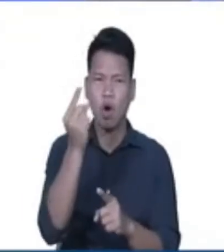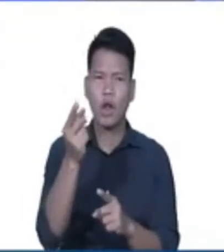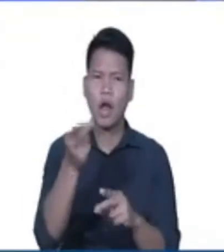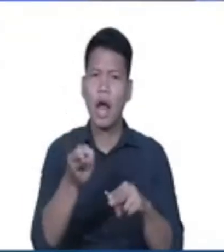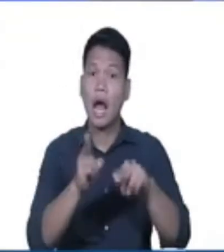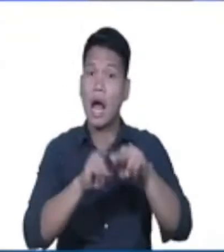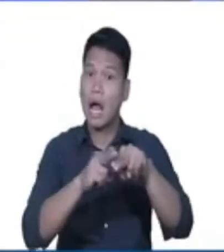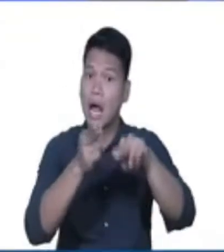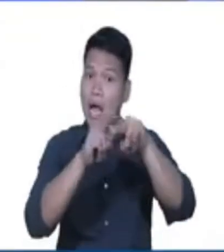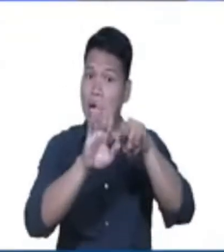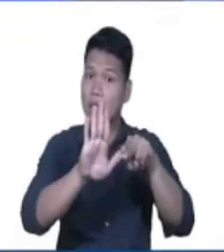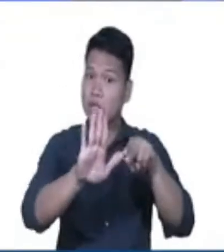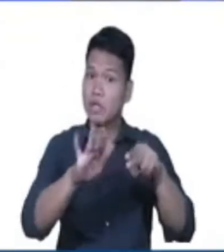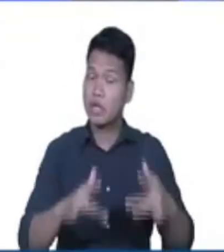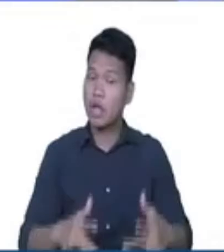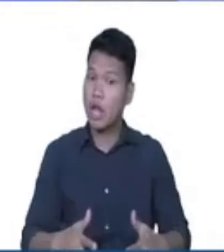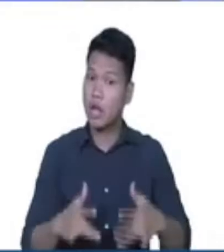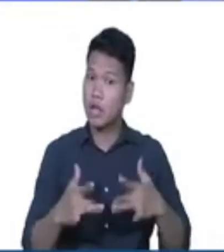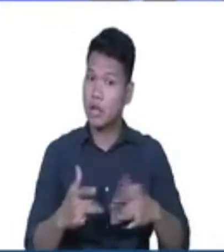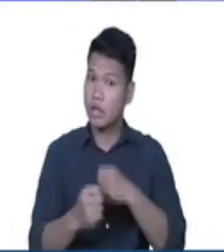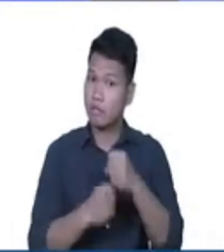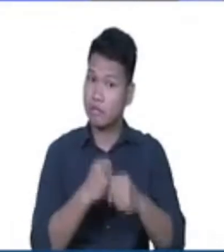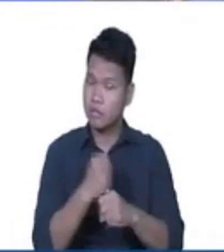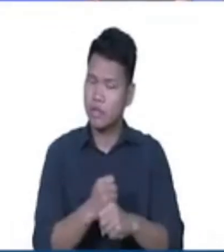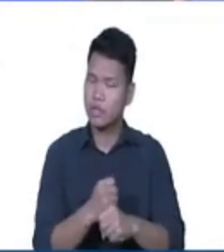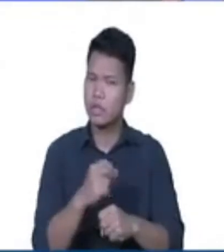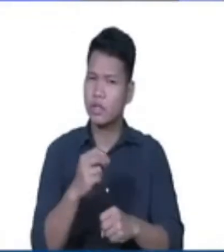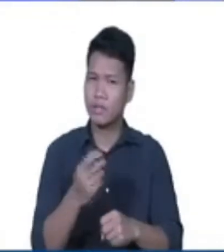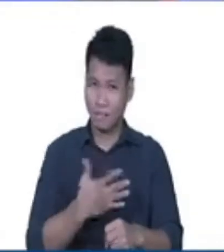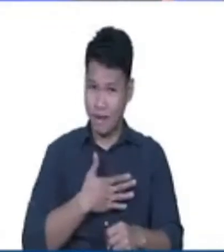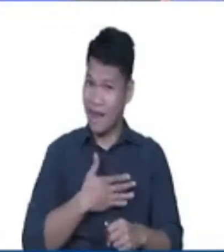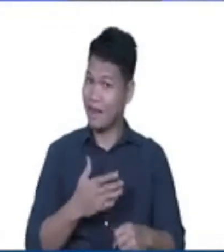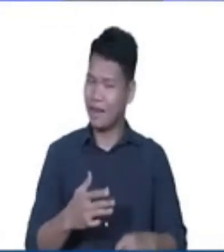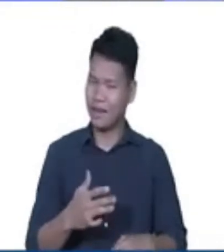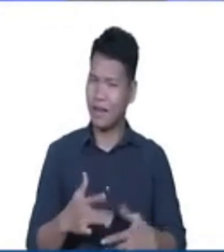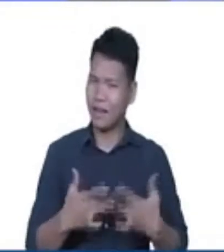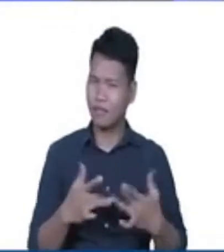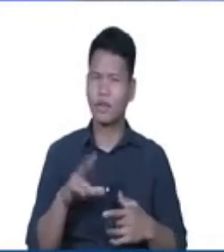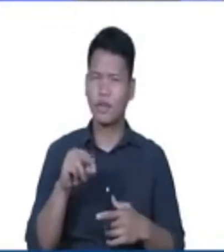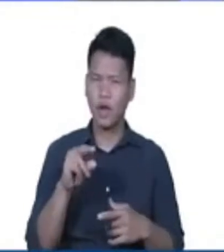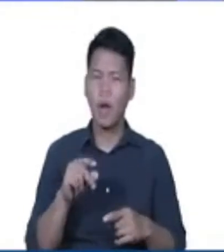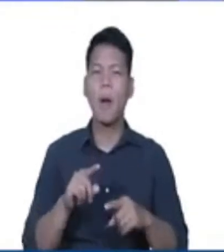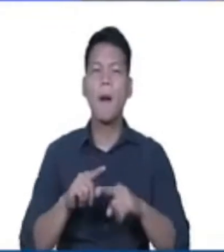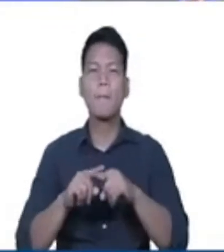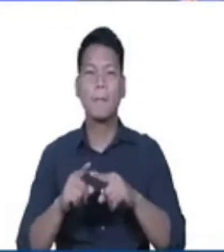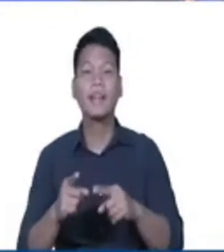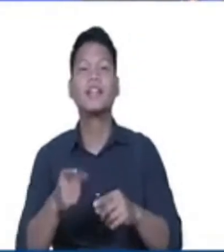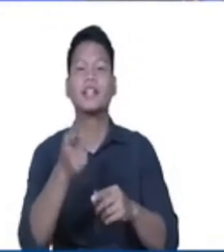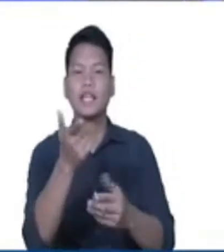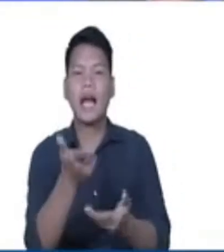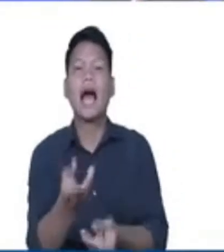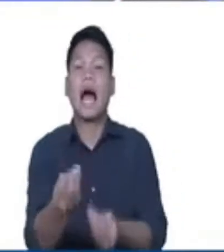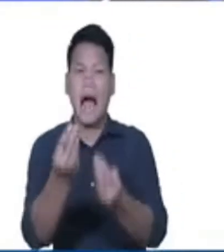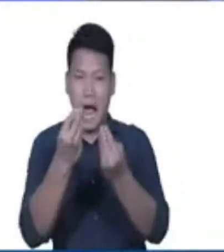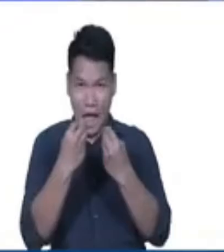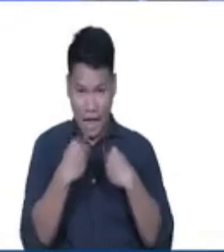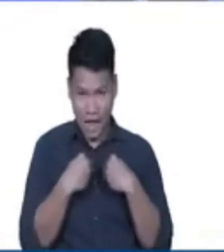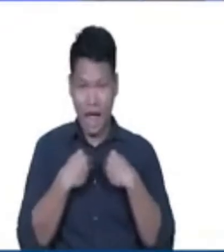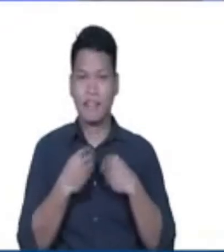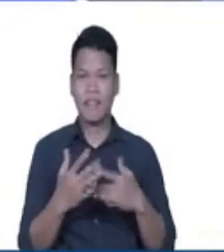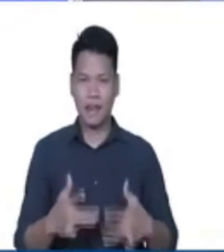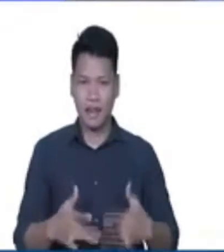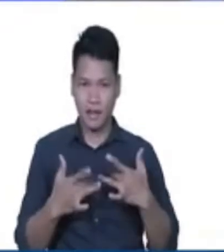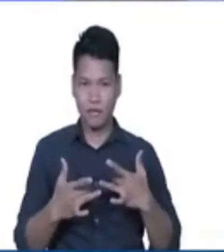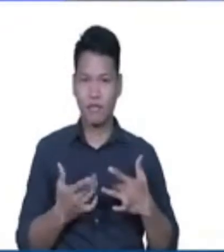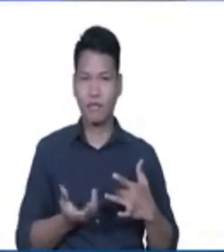add years into your life and to my life, but to add life into your and into